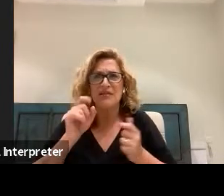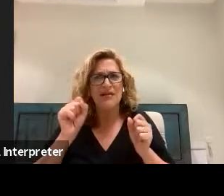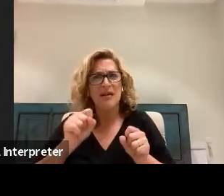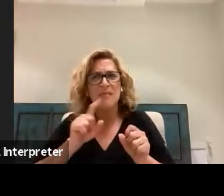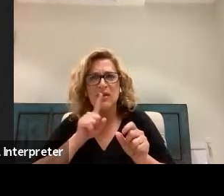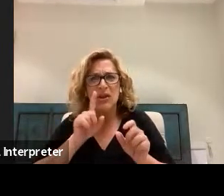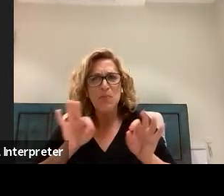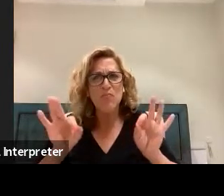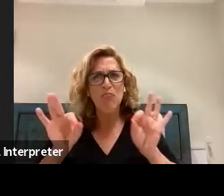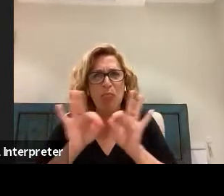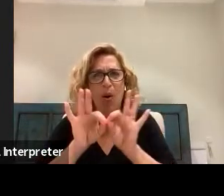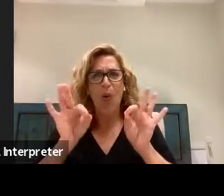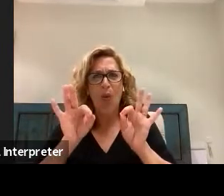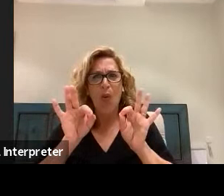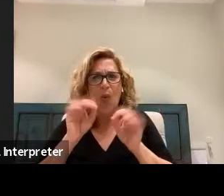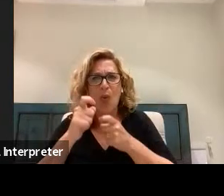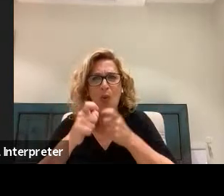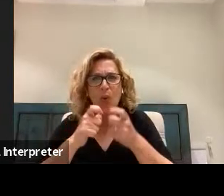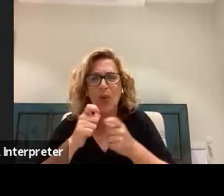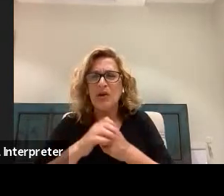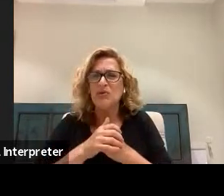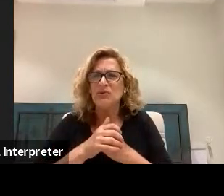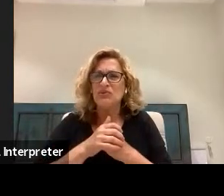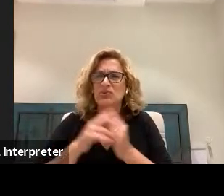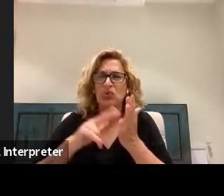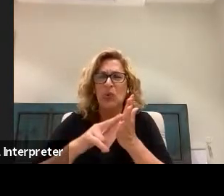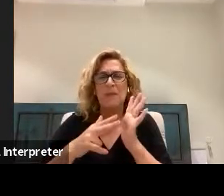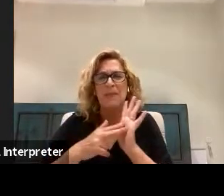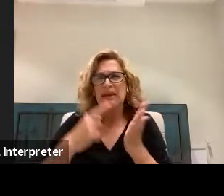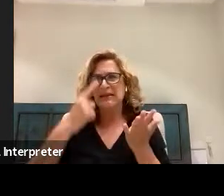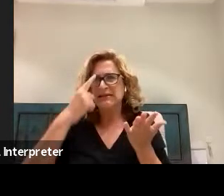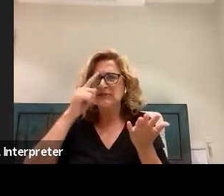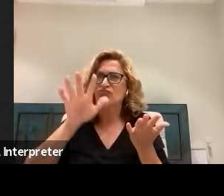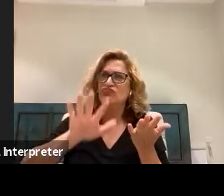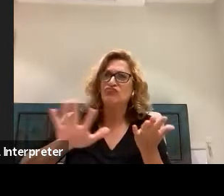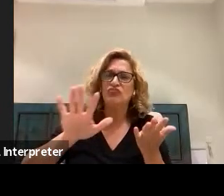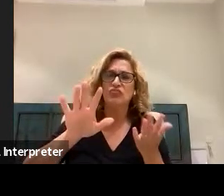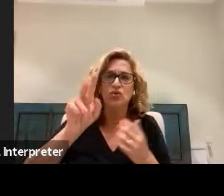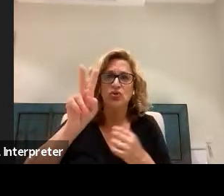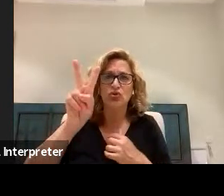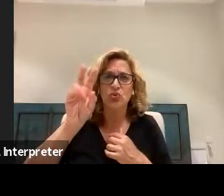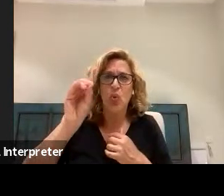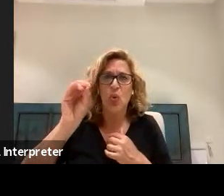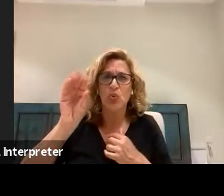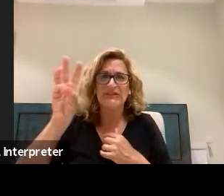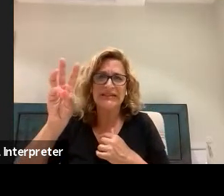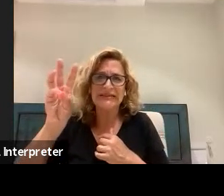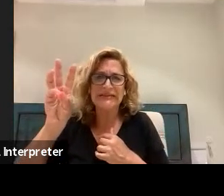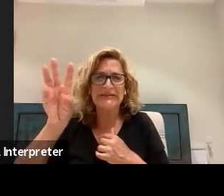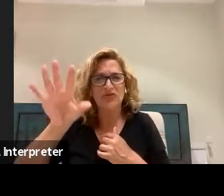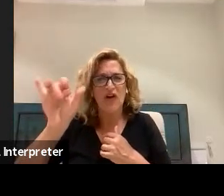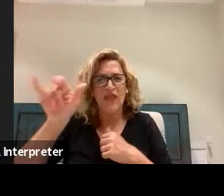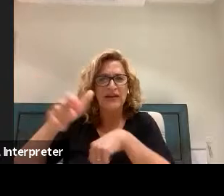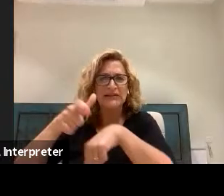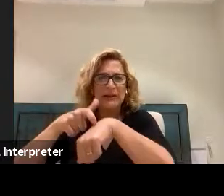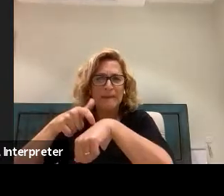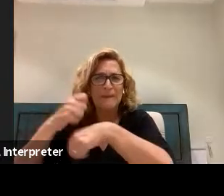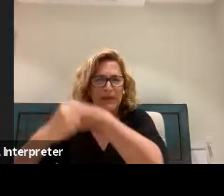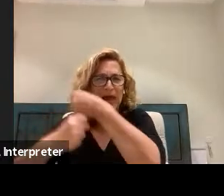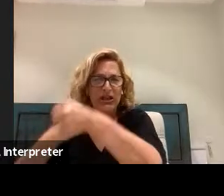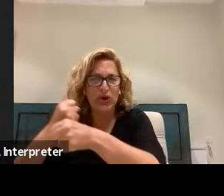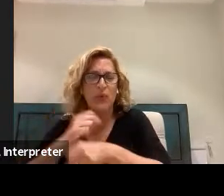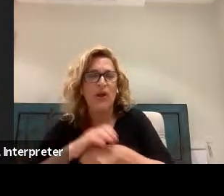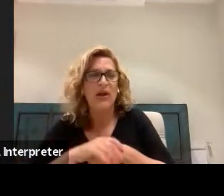wasn't until I'd say around 2006 or so that I was like, oh, so this is going to be my